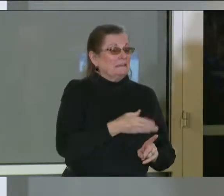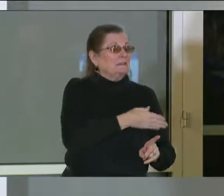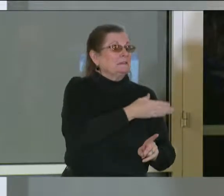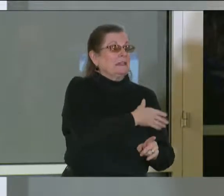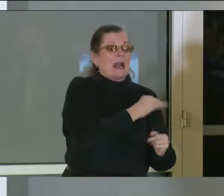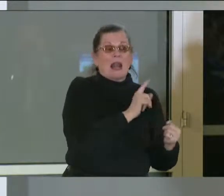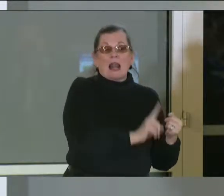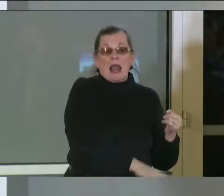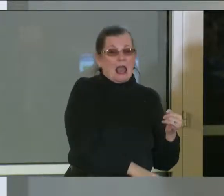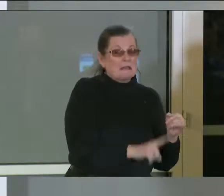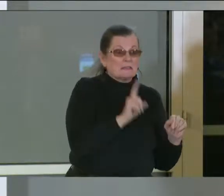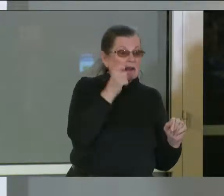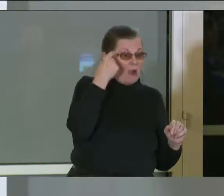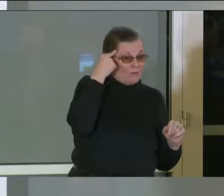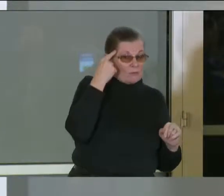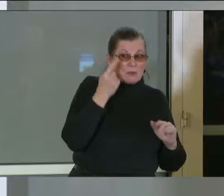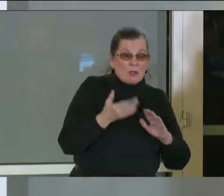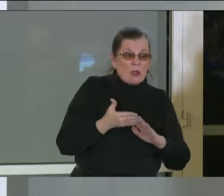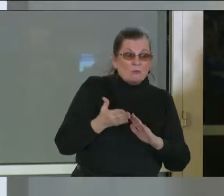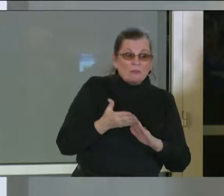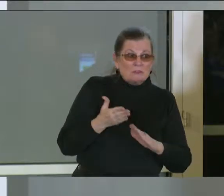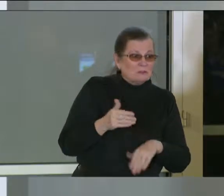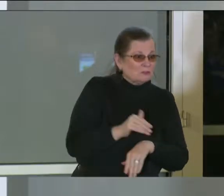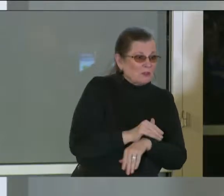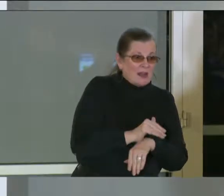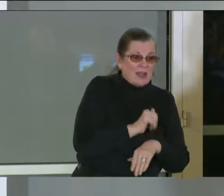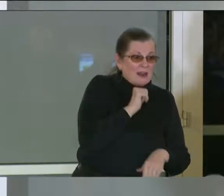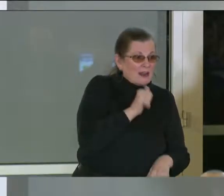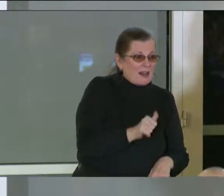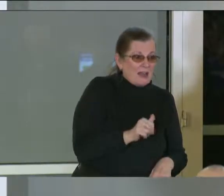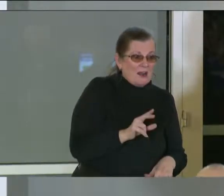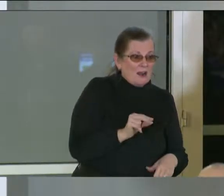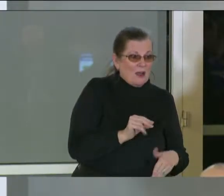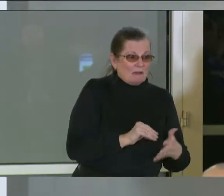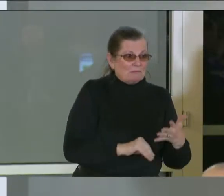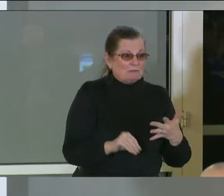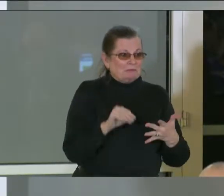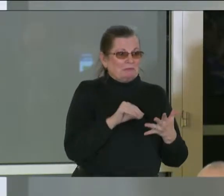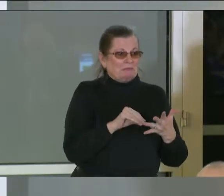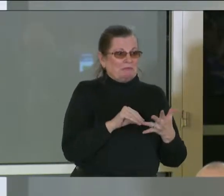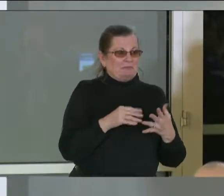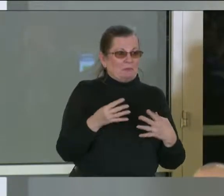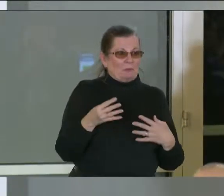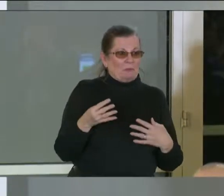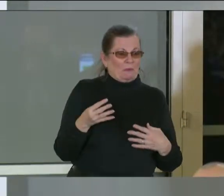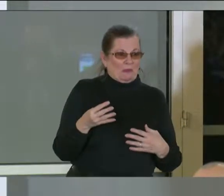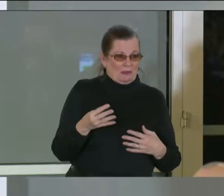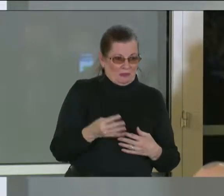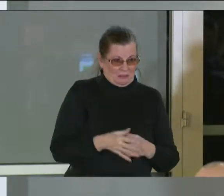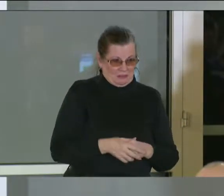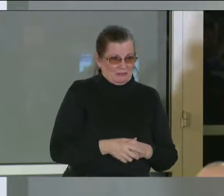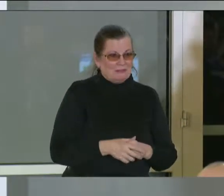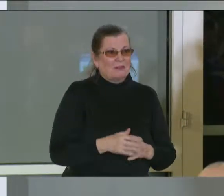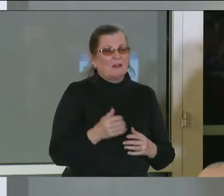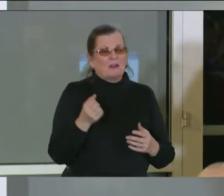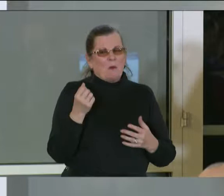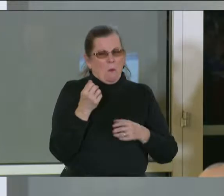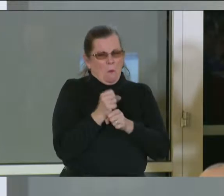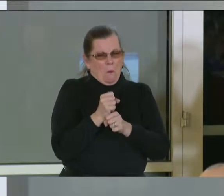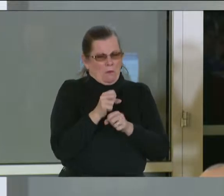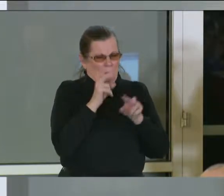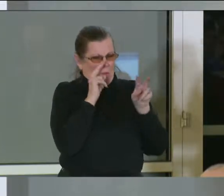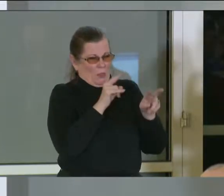mind this poll, because we're going to come back to this poll, and you're going to hear directly from our deputy mayors